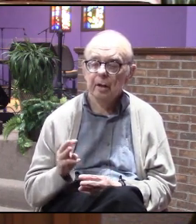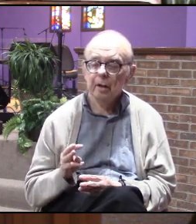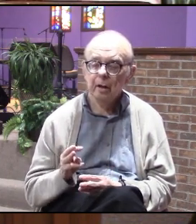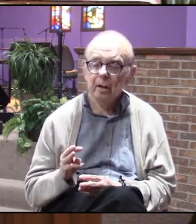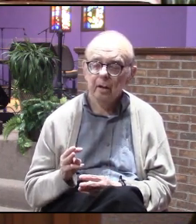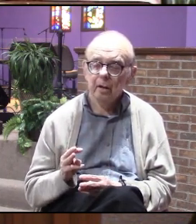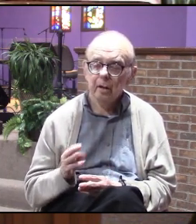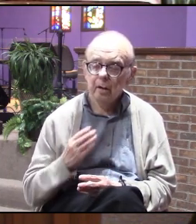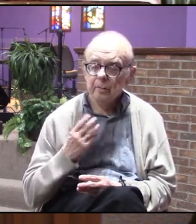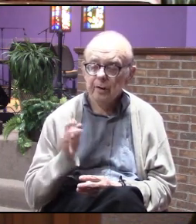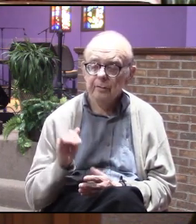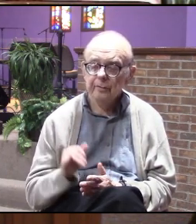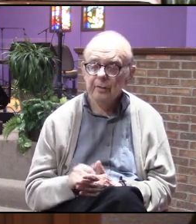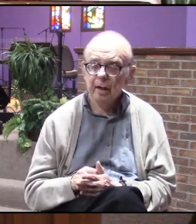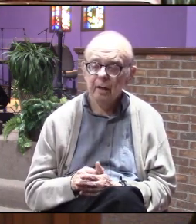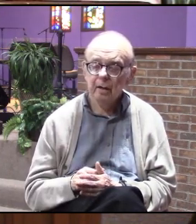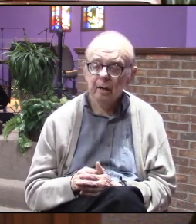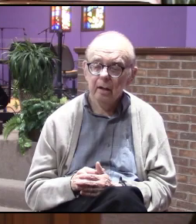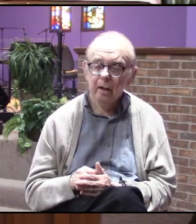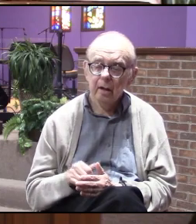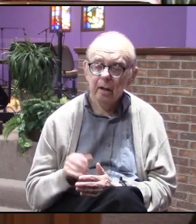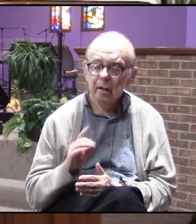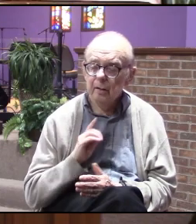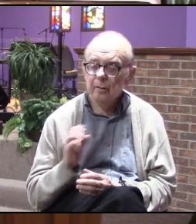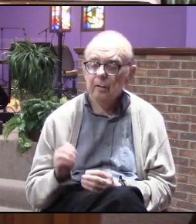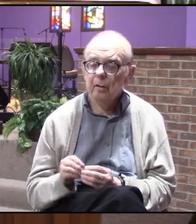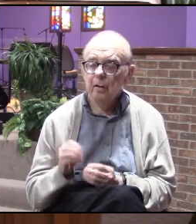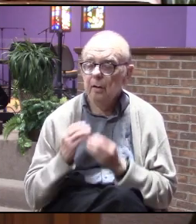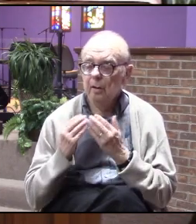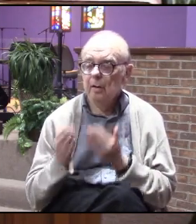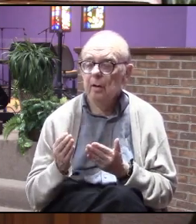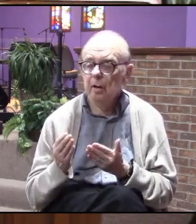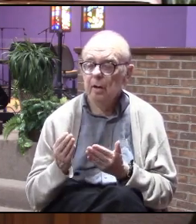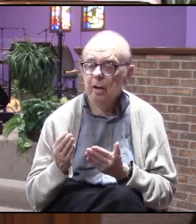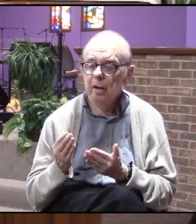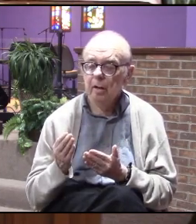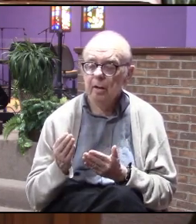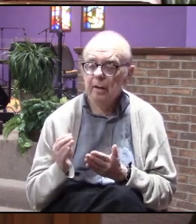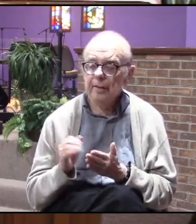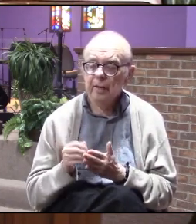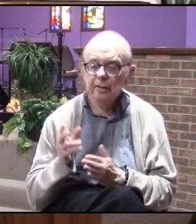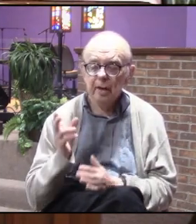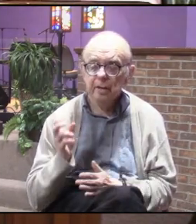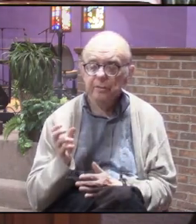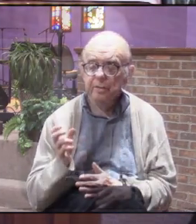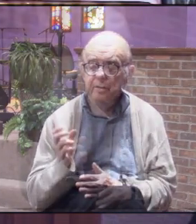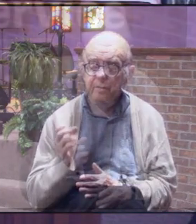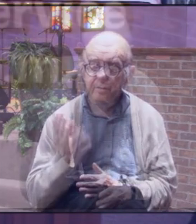I'm grateful for that. But God, I'm even more grateful that they listened.